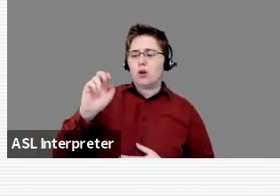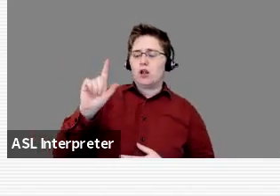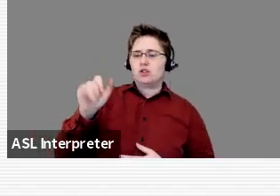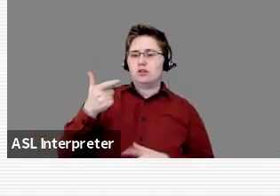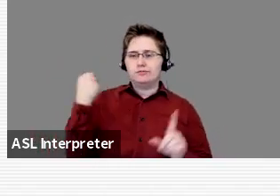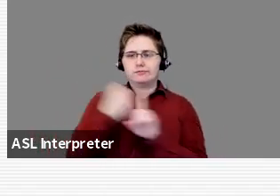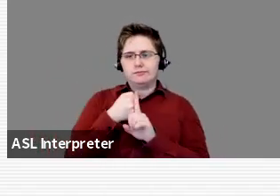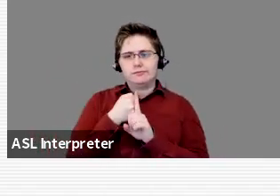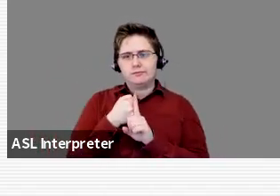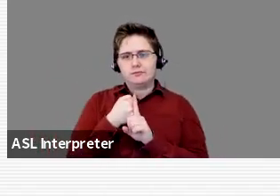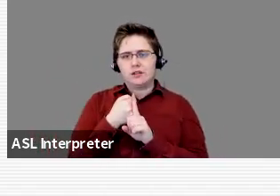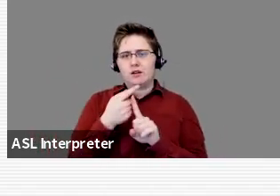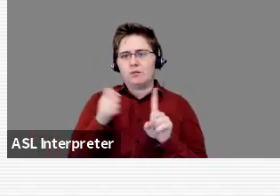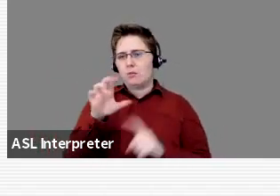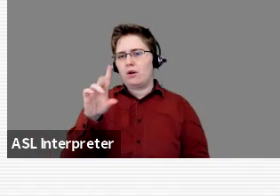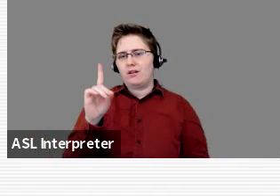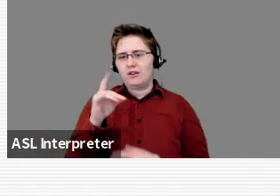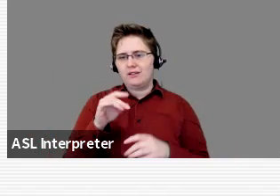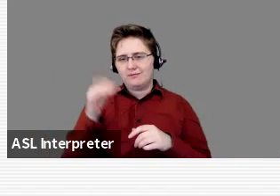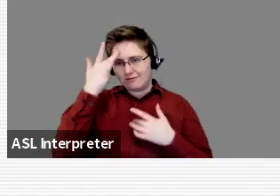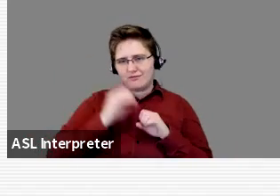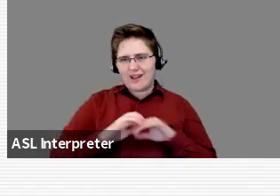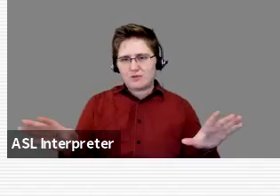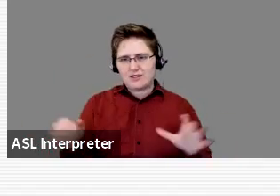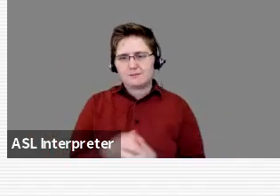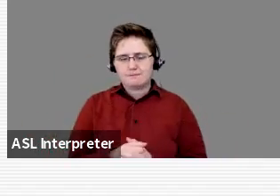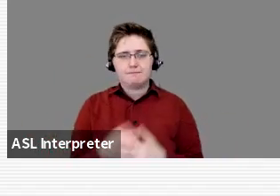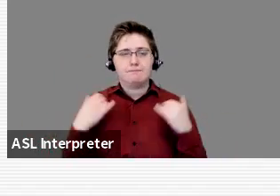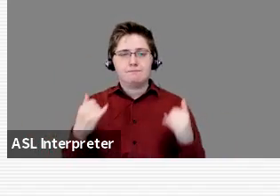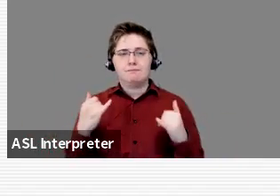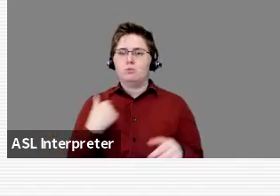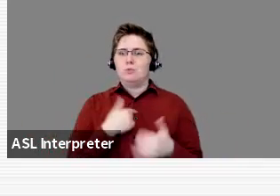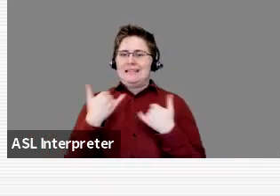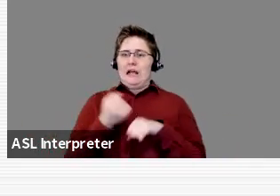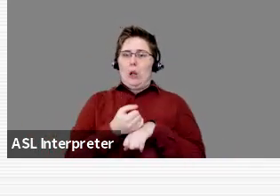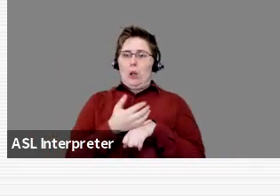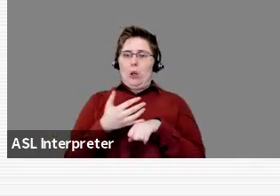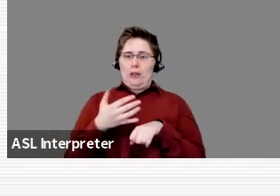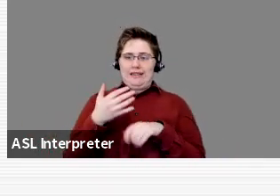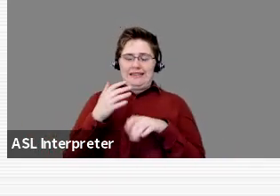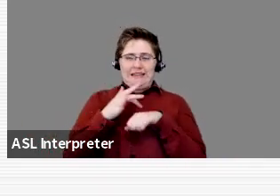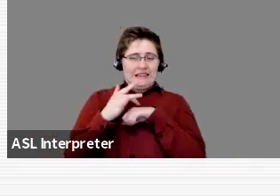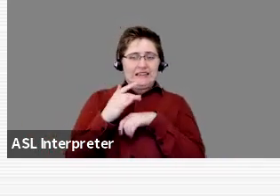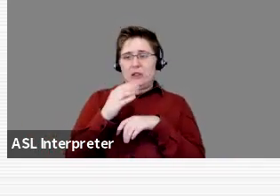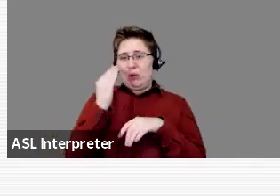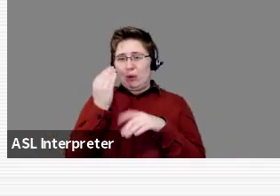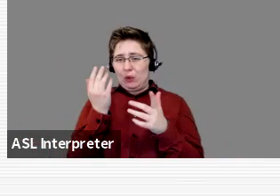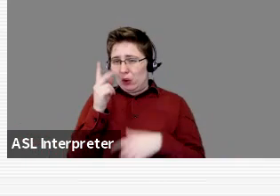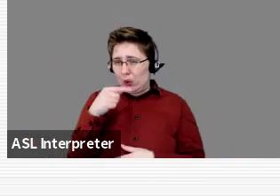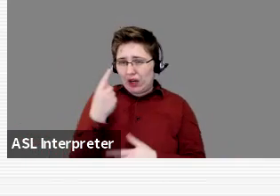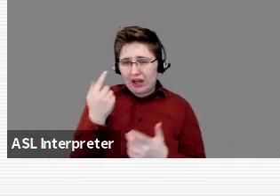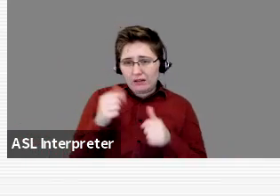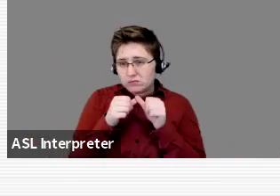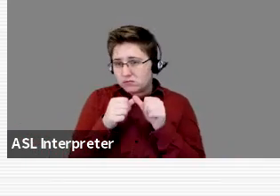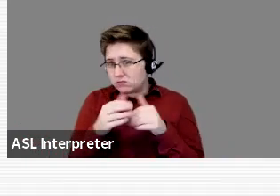ramifications of the COVID virus. Right now, we're still very early into knowing what that's going to look like for people long